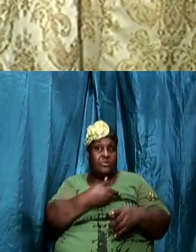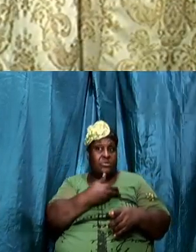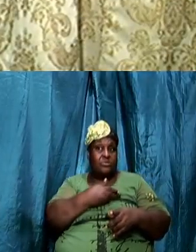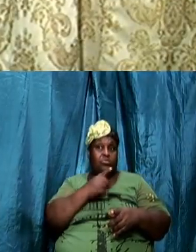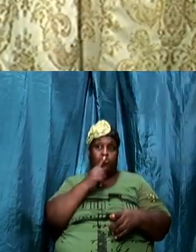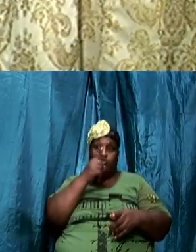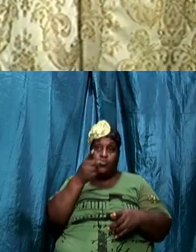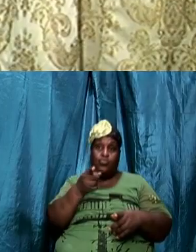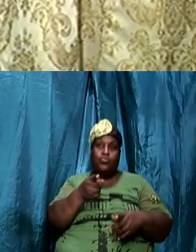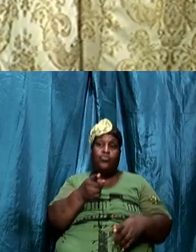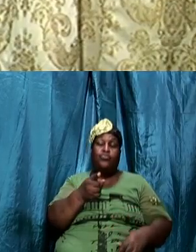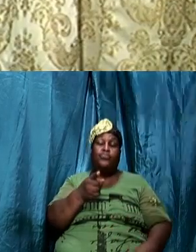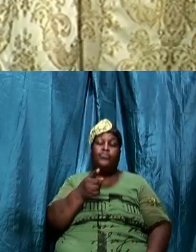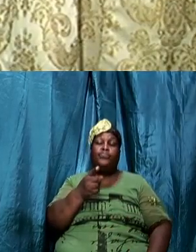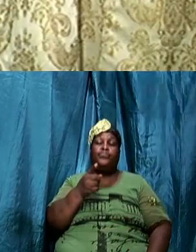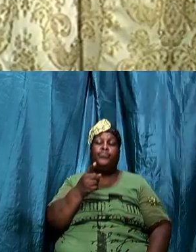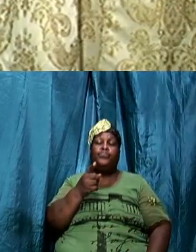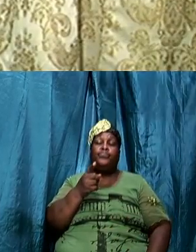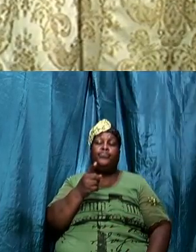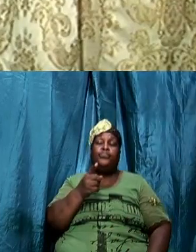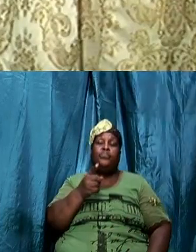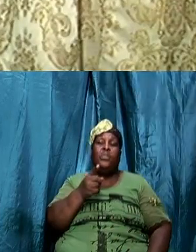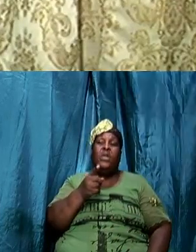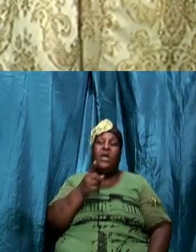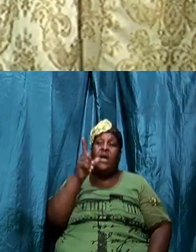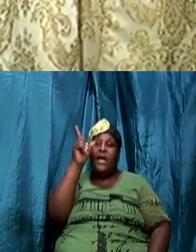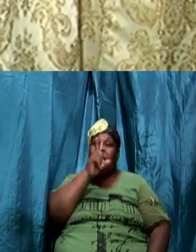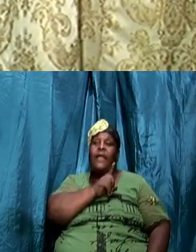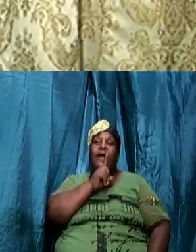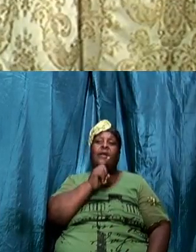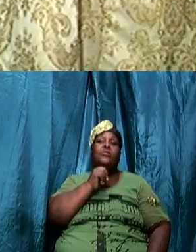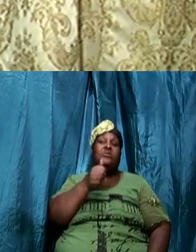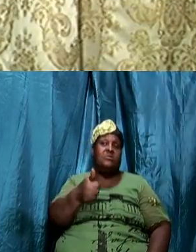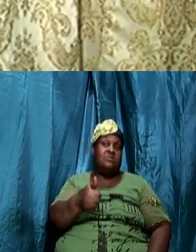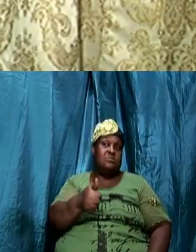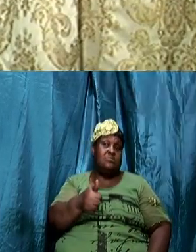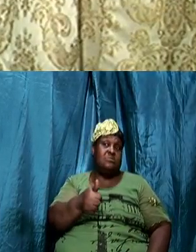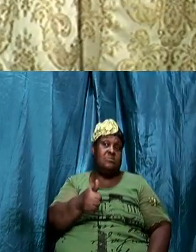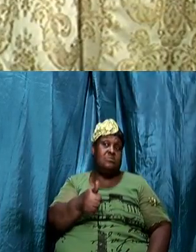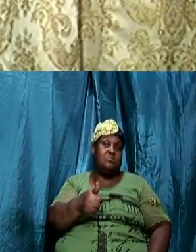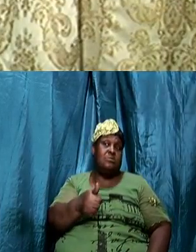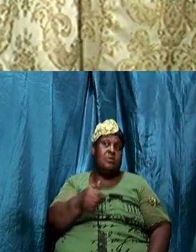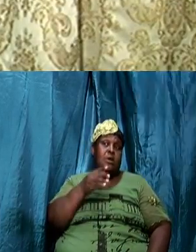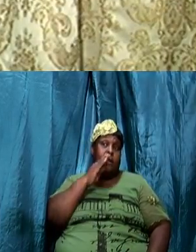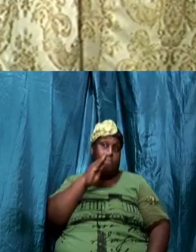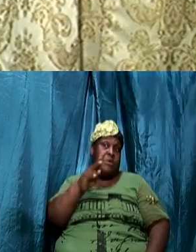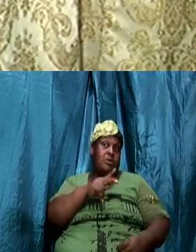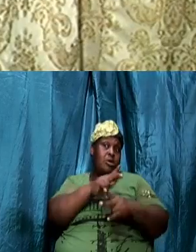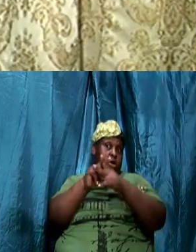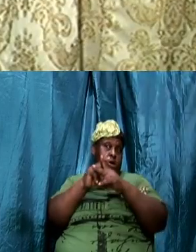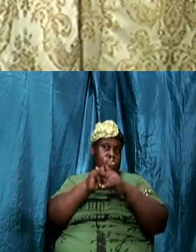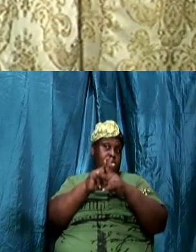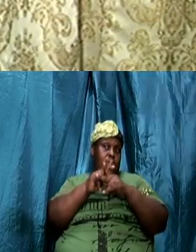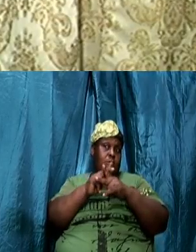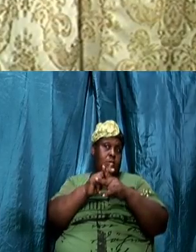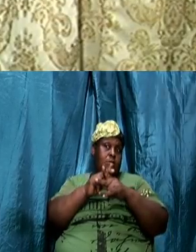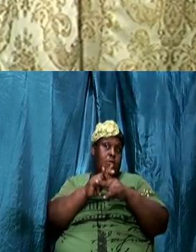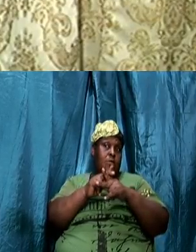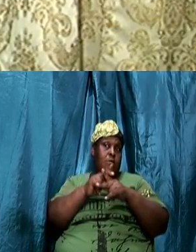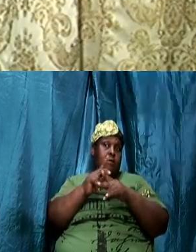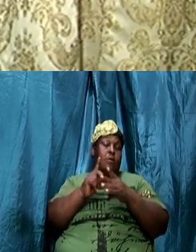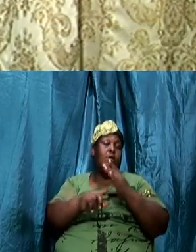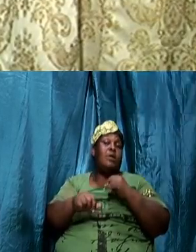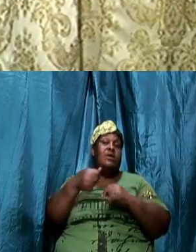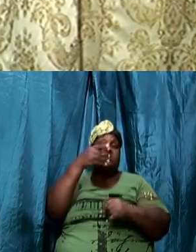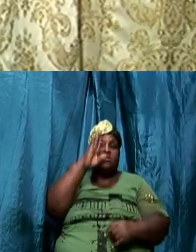I tell us the truth, and I lie not. Be careful lest God